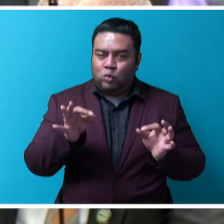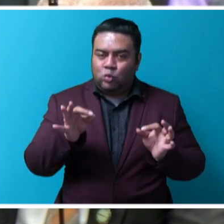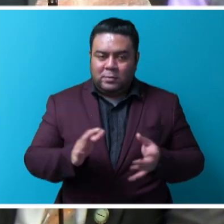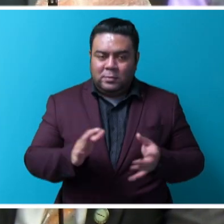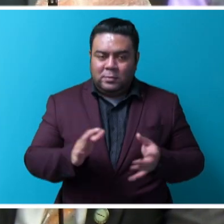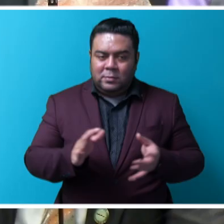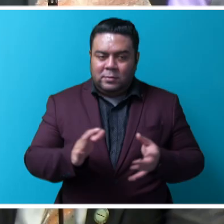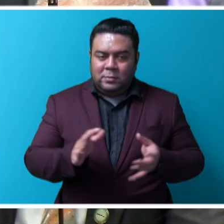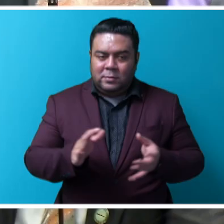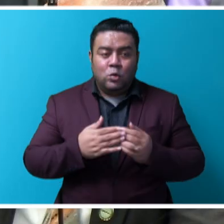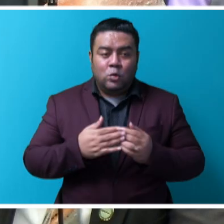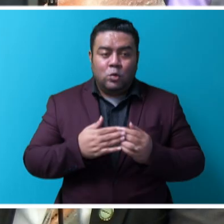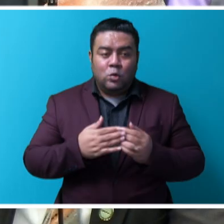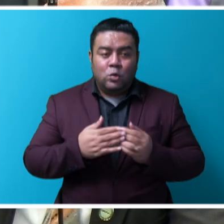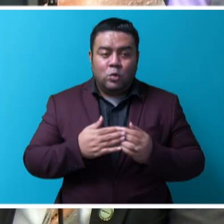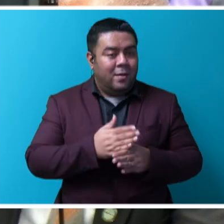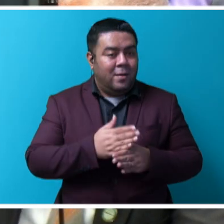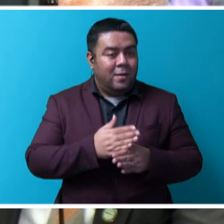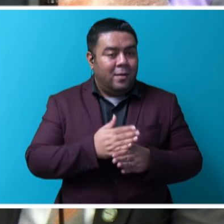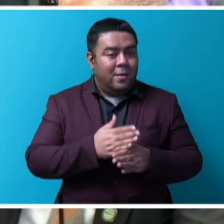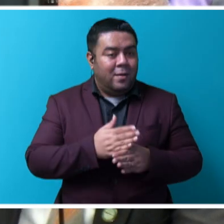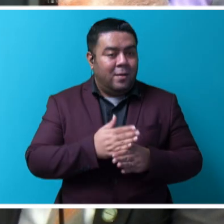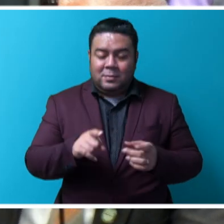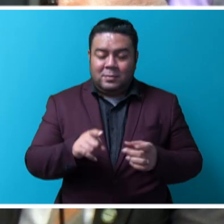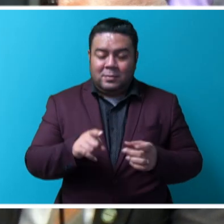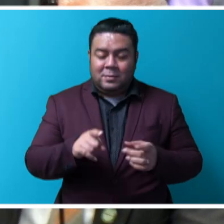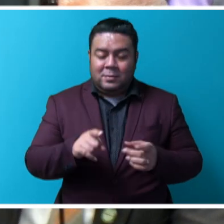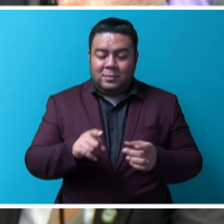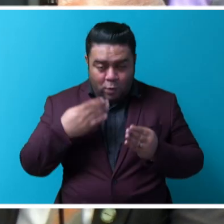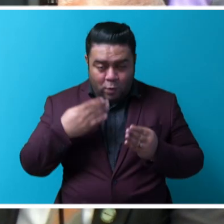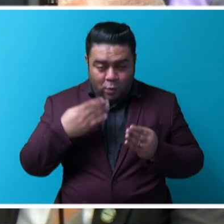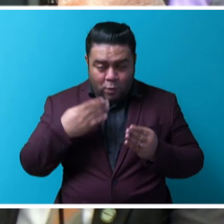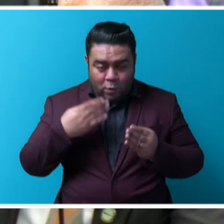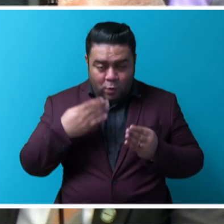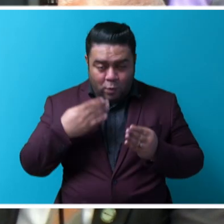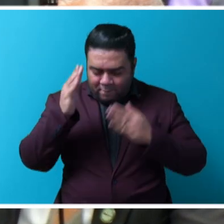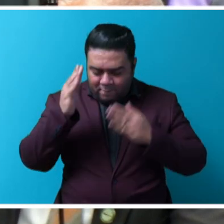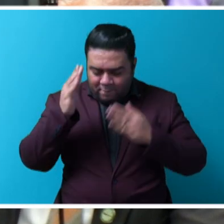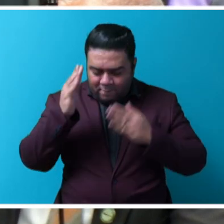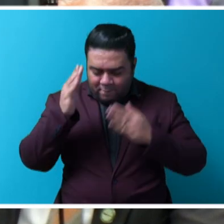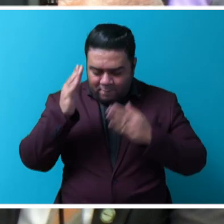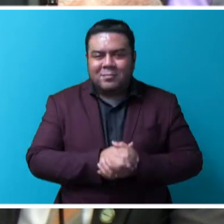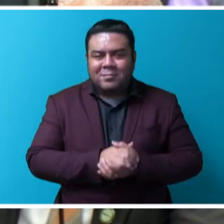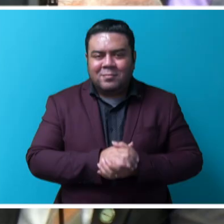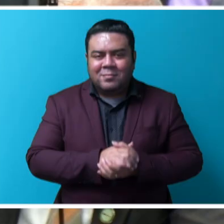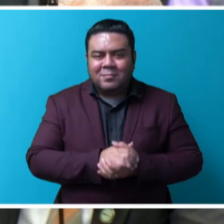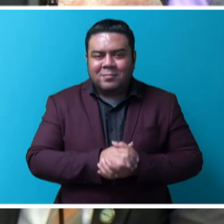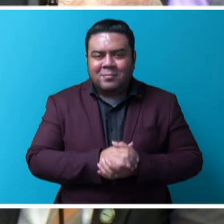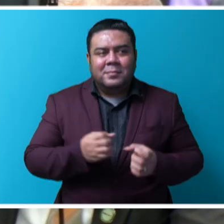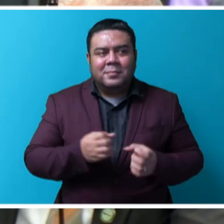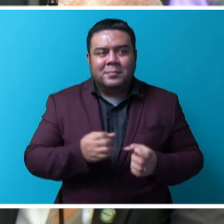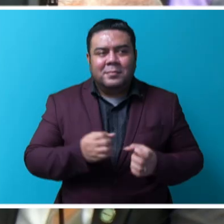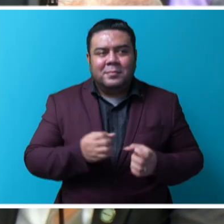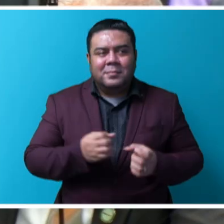is affordable, build on capacity, and making sure that this job transition needs to happen in a way that no one is left behind. So yes,